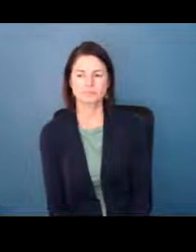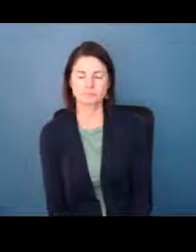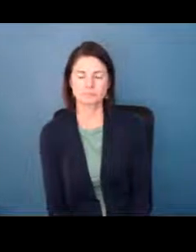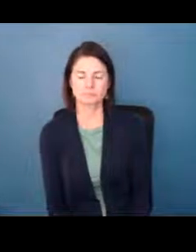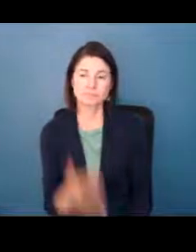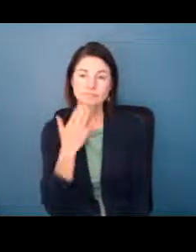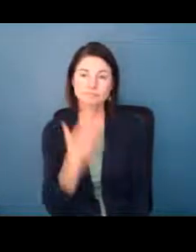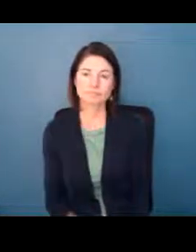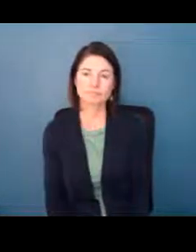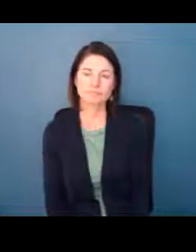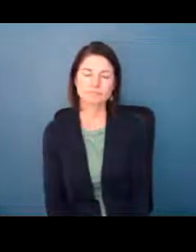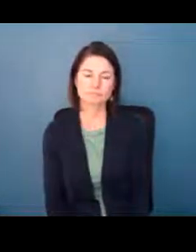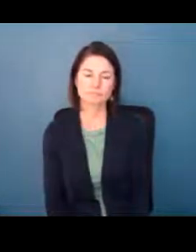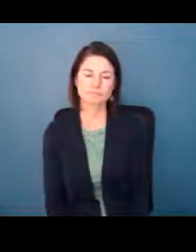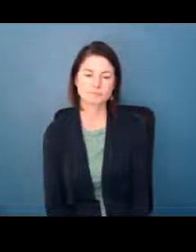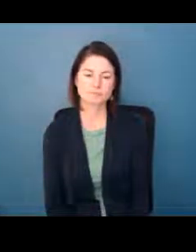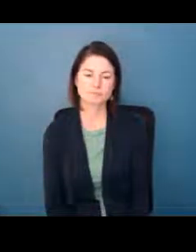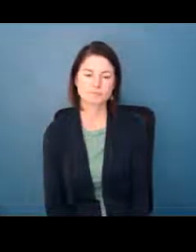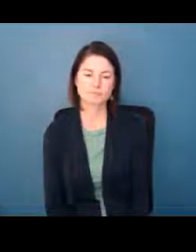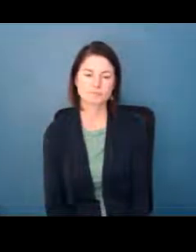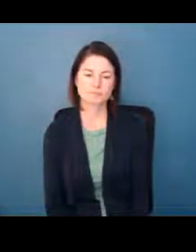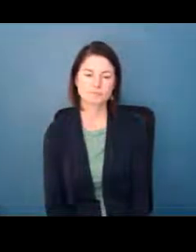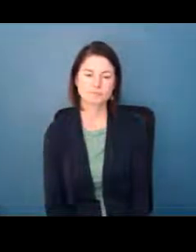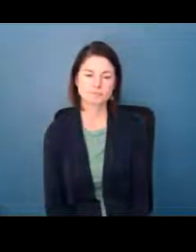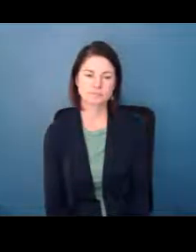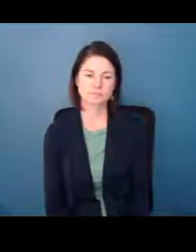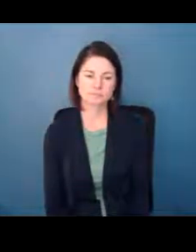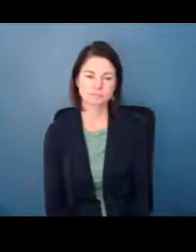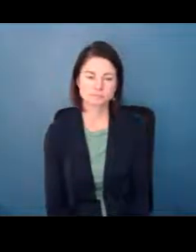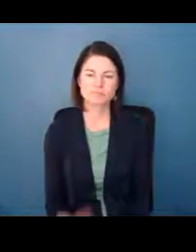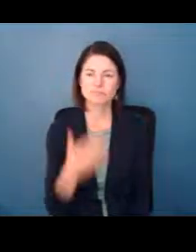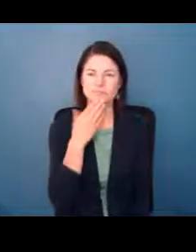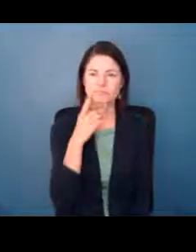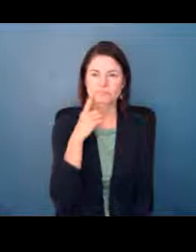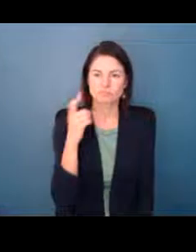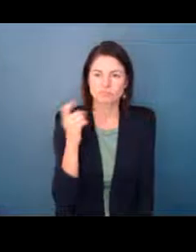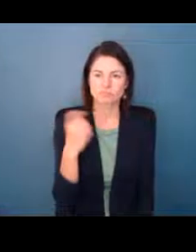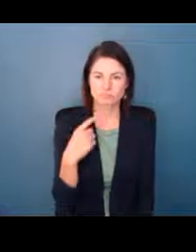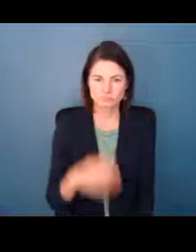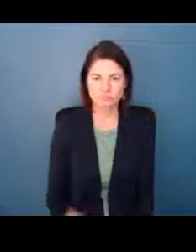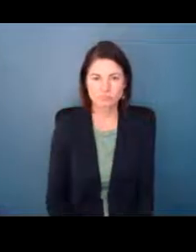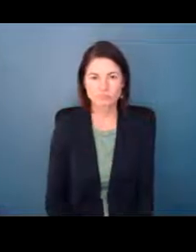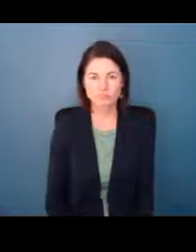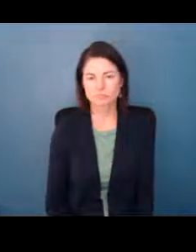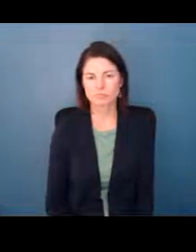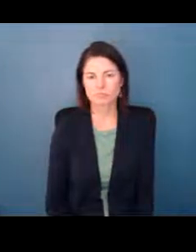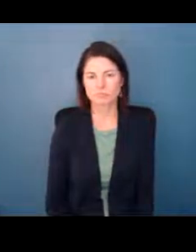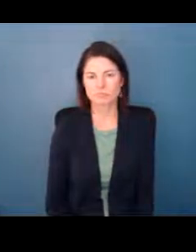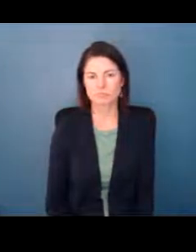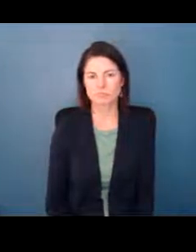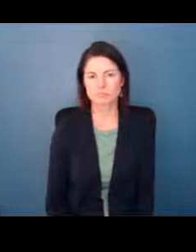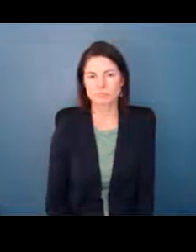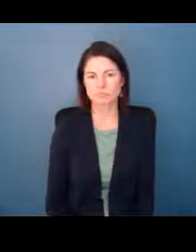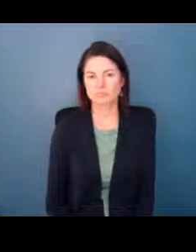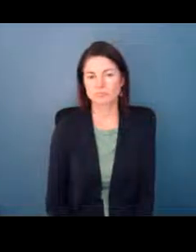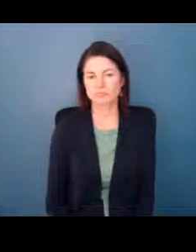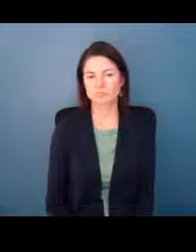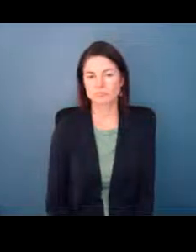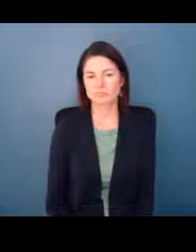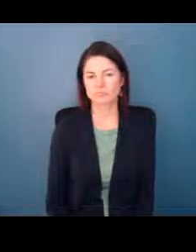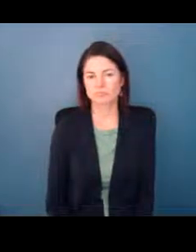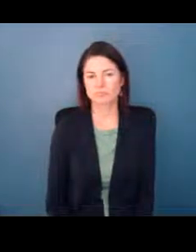Great. Thank you so much, Commissioner Bradshaw, for those questions. In terms of the kind of metrics work. So